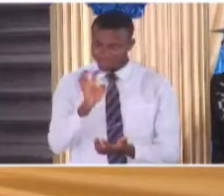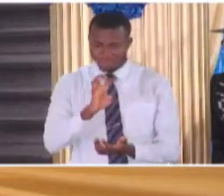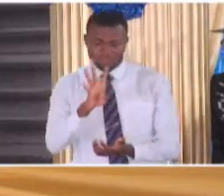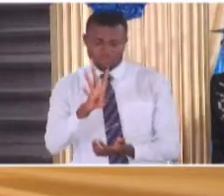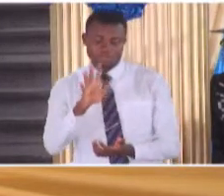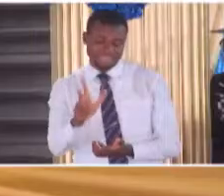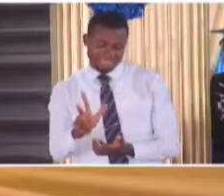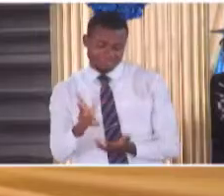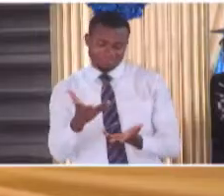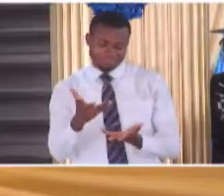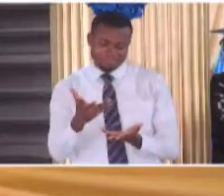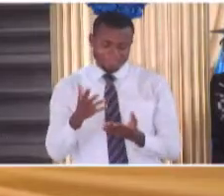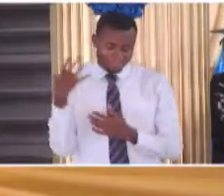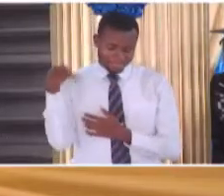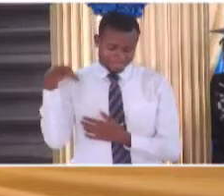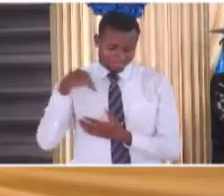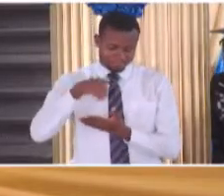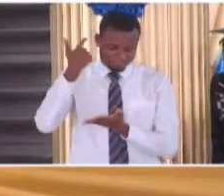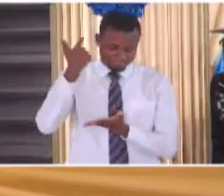3,444 master's graduates,